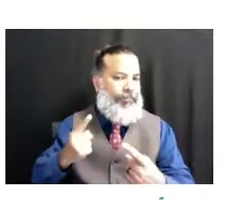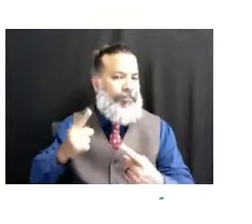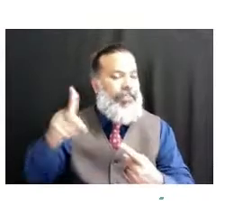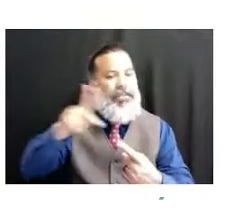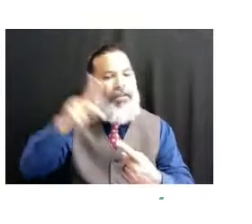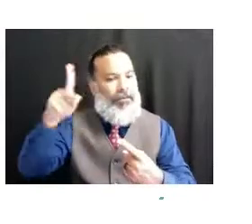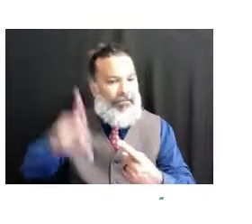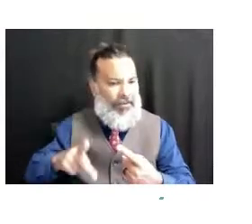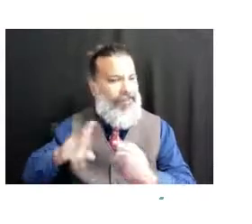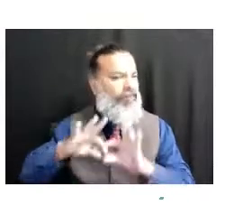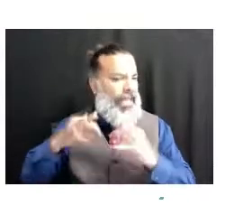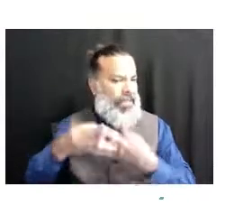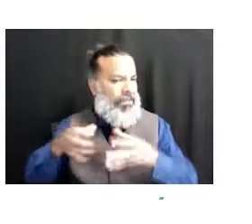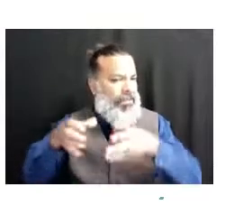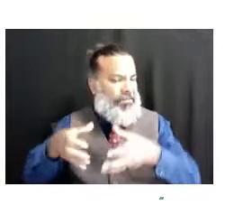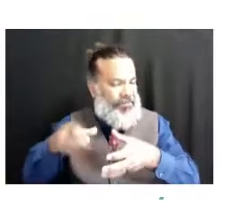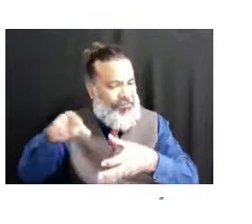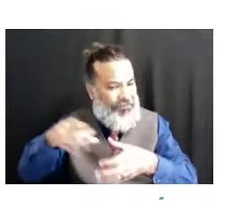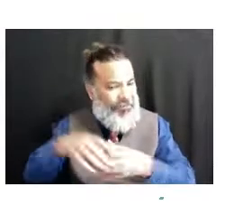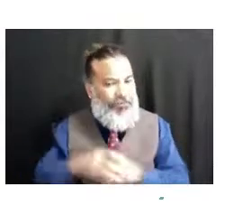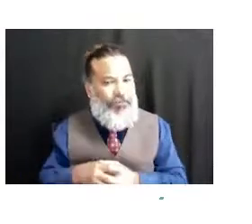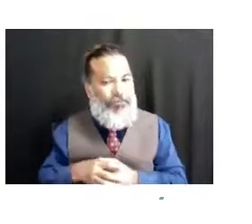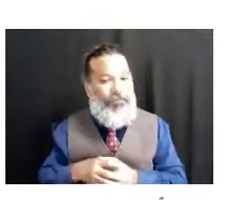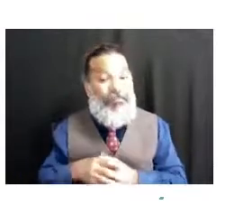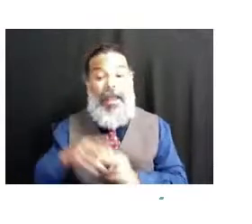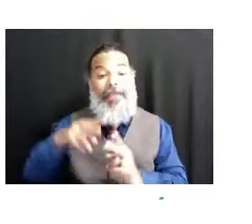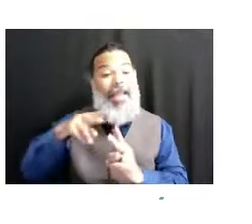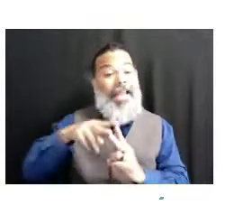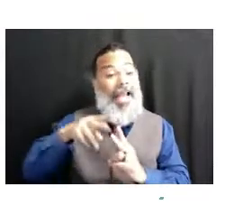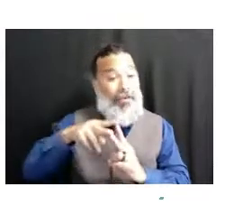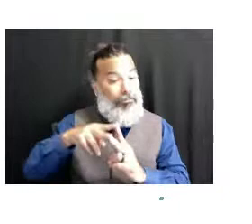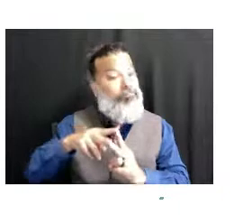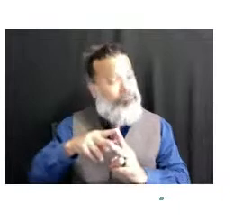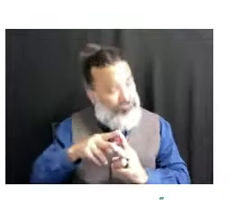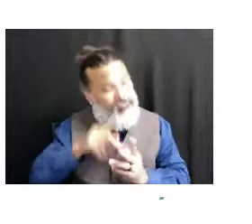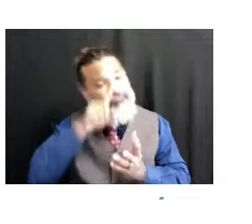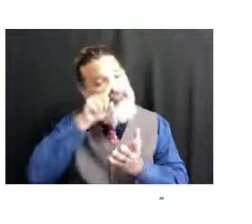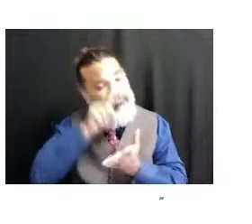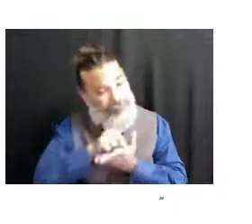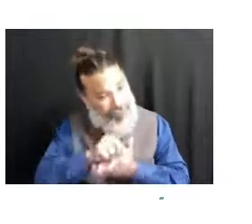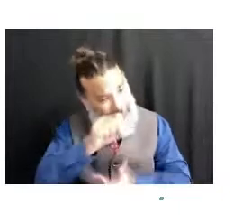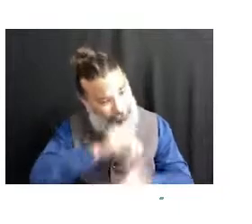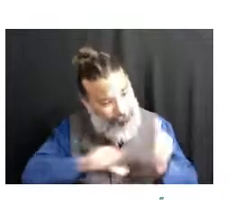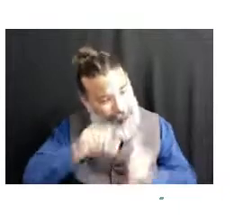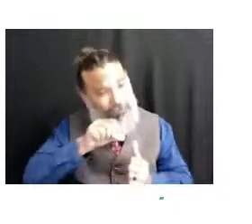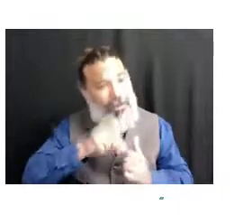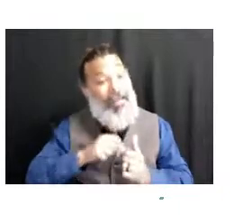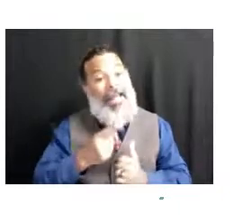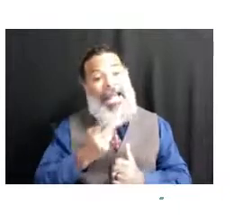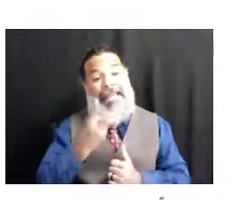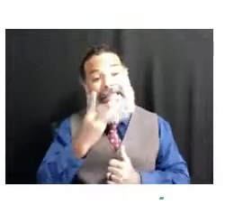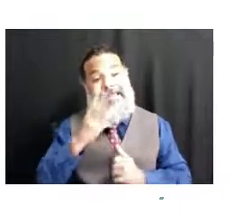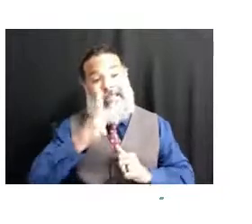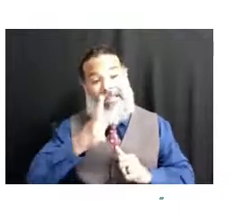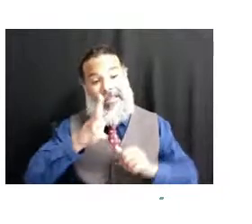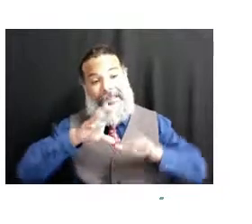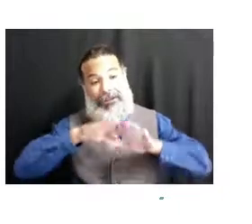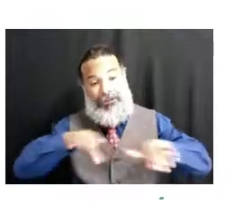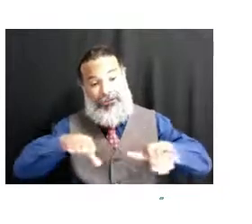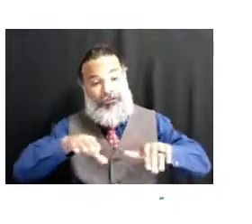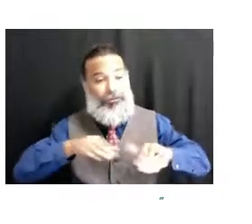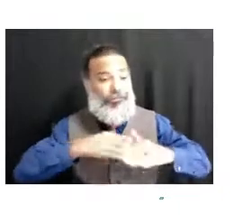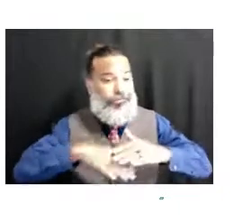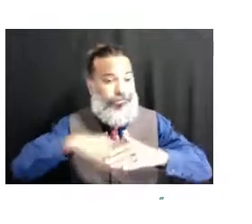Philadelphia family, and the couple were very much in love. They had six children, and in